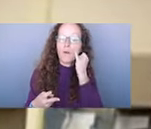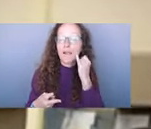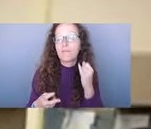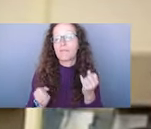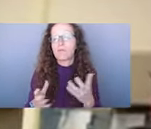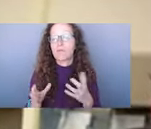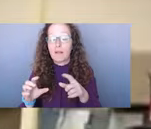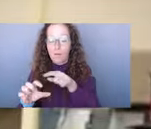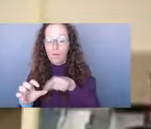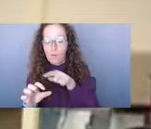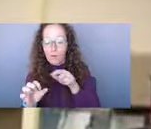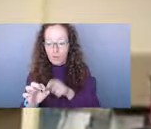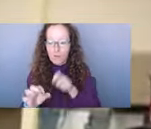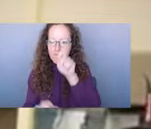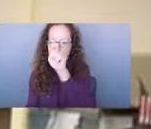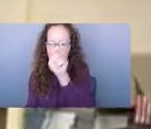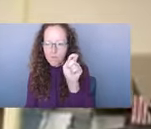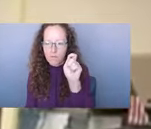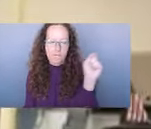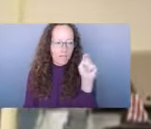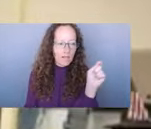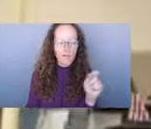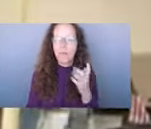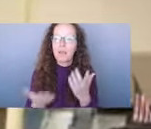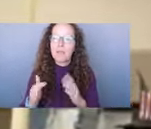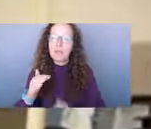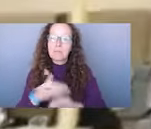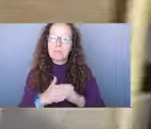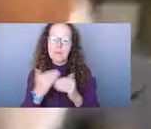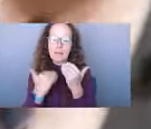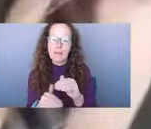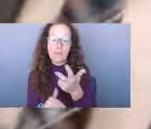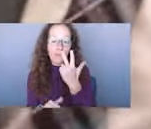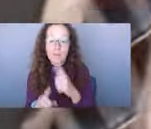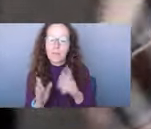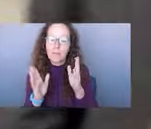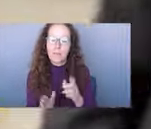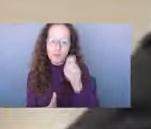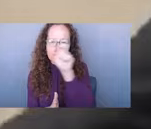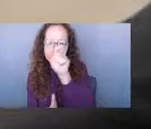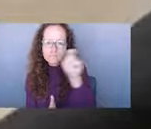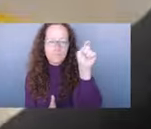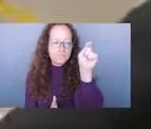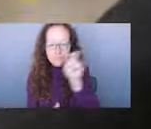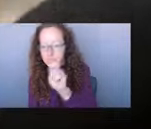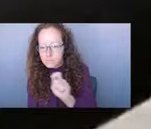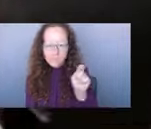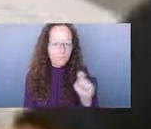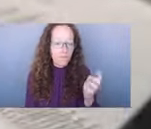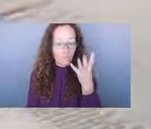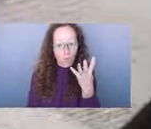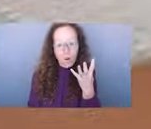to a bipartisan adjudication board. I mentioned that term bipartisan, right? State law requires that we